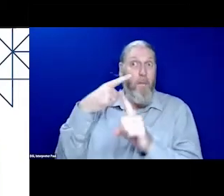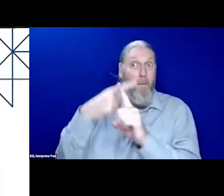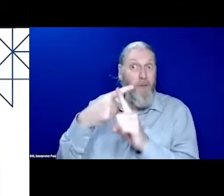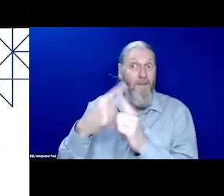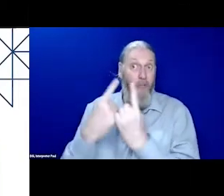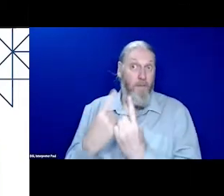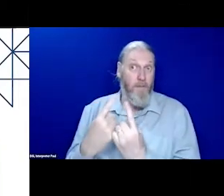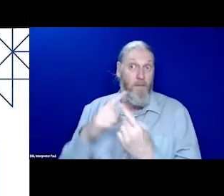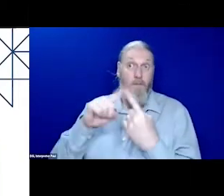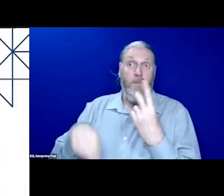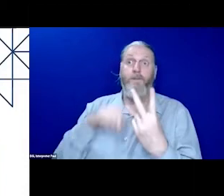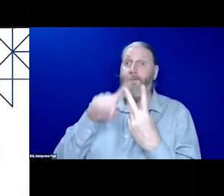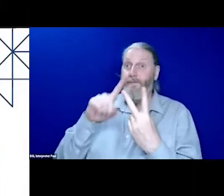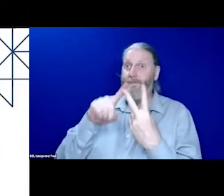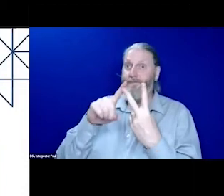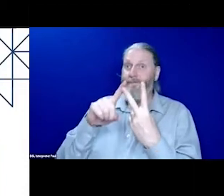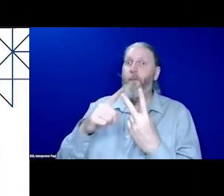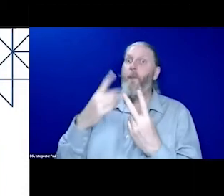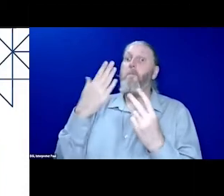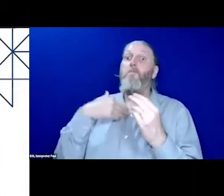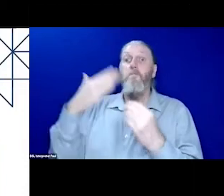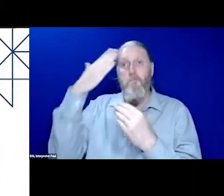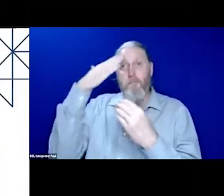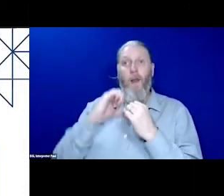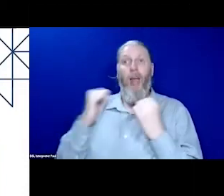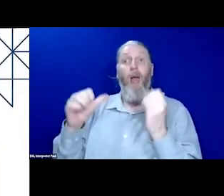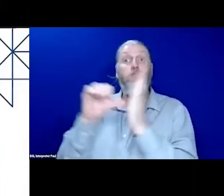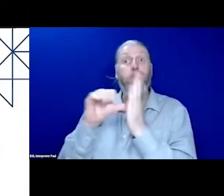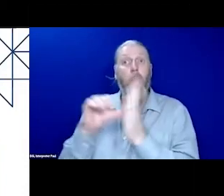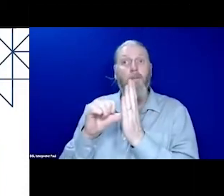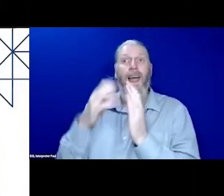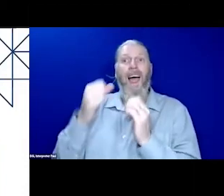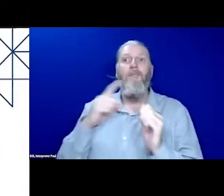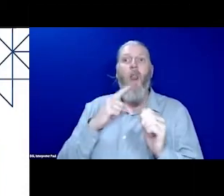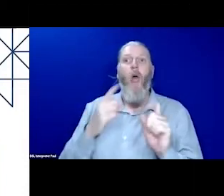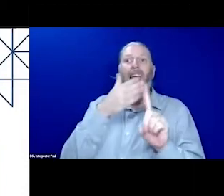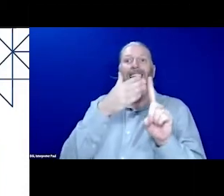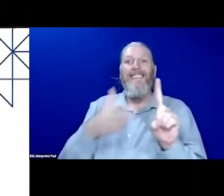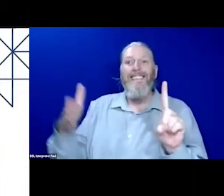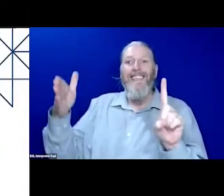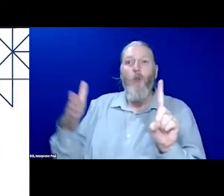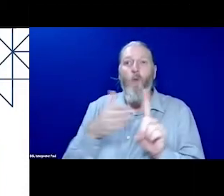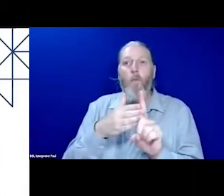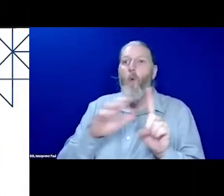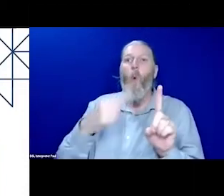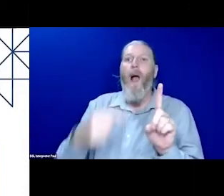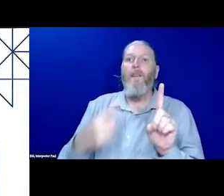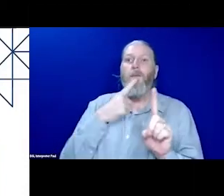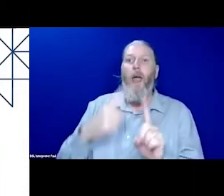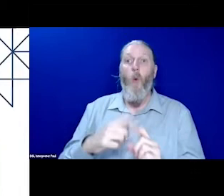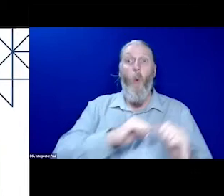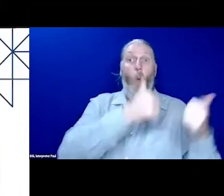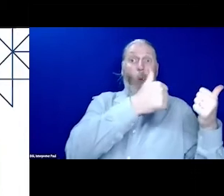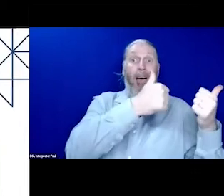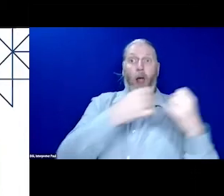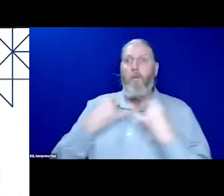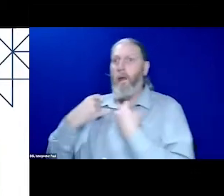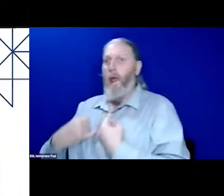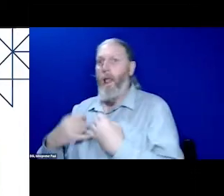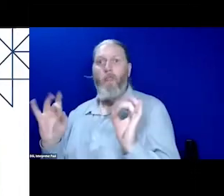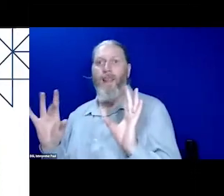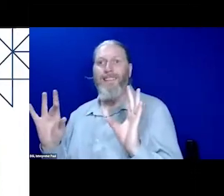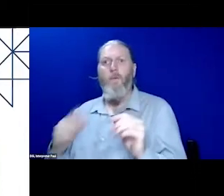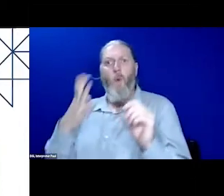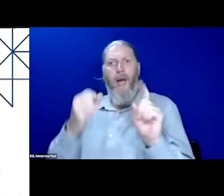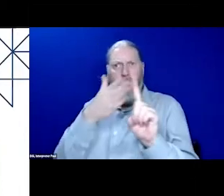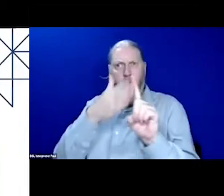health problems exist along a continuum, so it's not enough to say that people are healthy or that they're well. This is important clinically, but